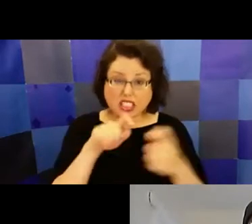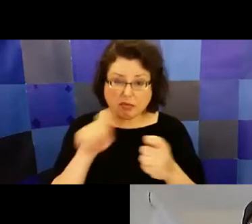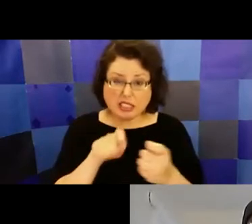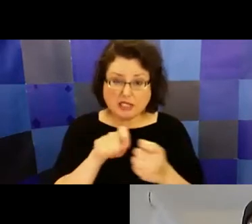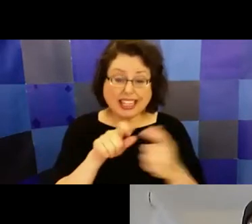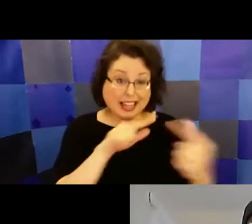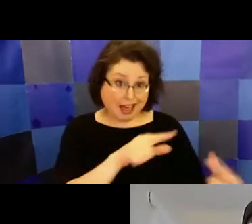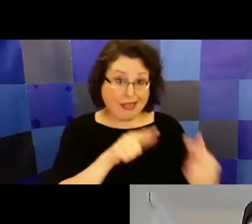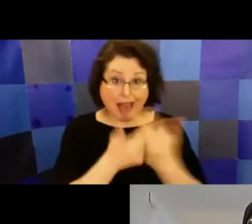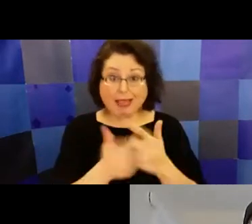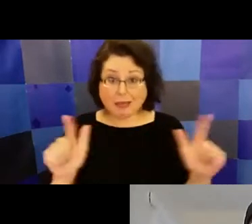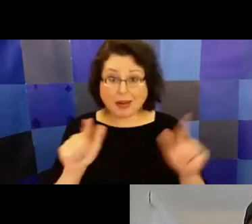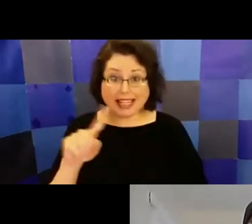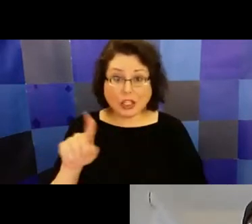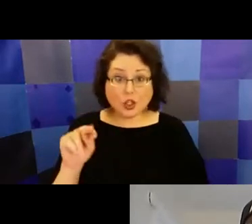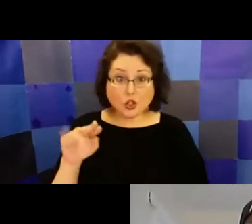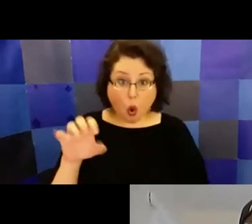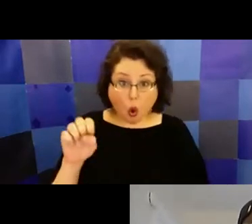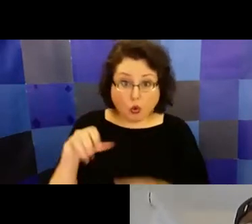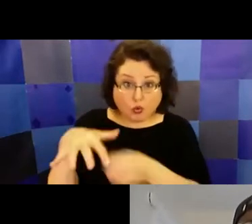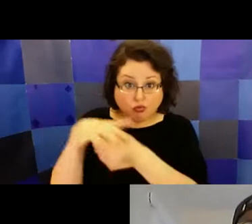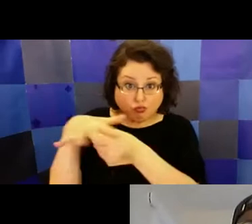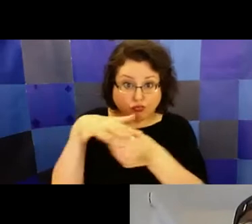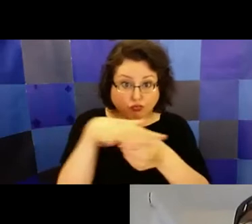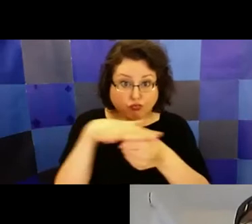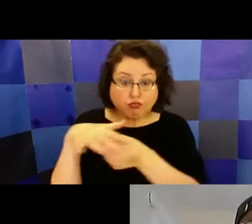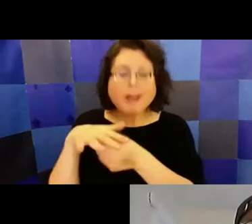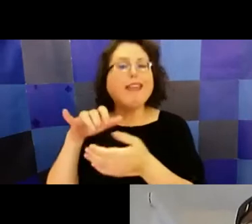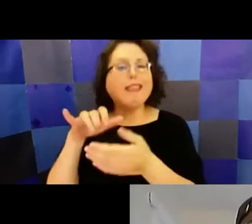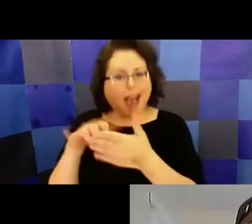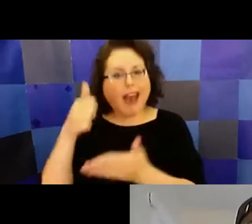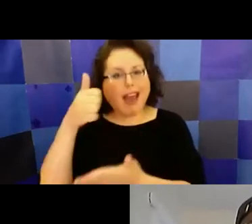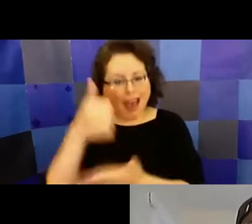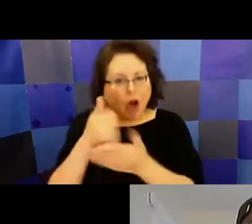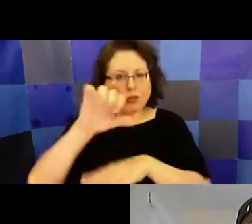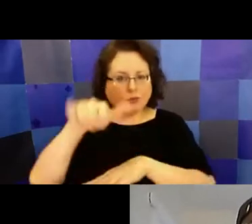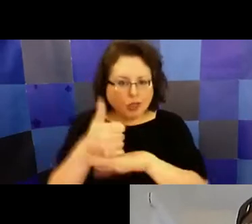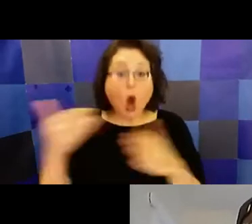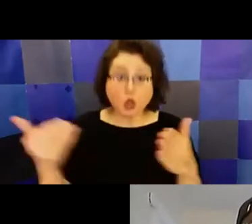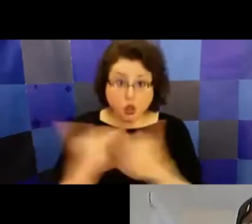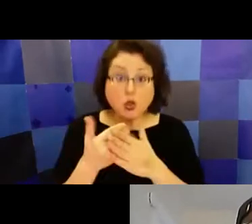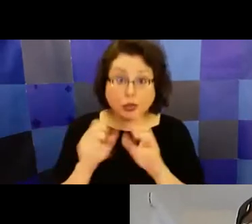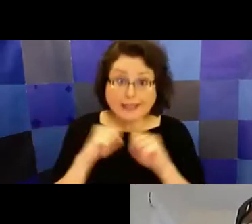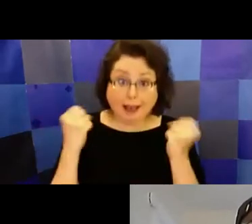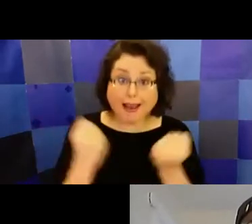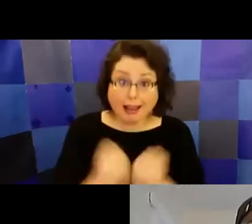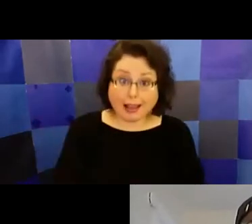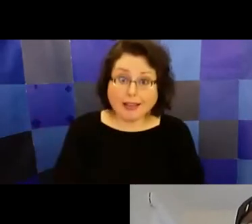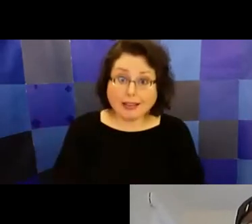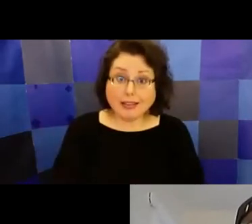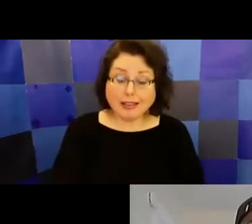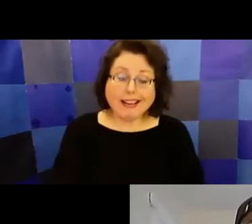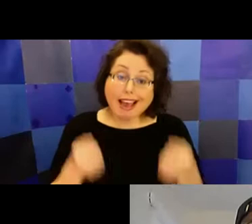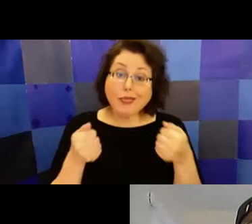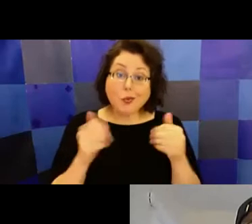liberated zones, were helping to forge a genuinely new society, and the ways in which this really